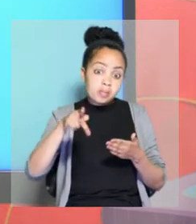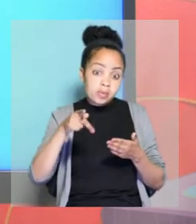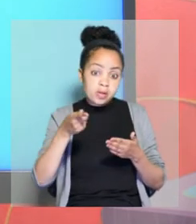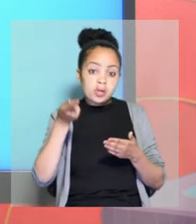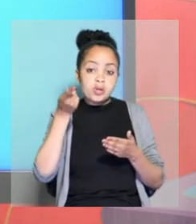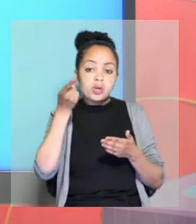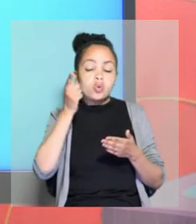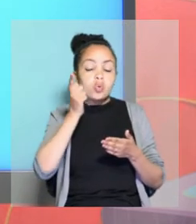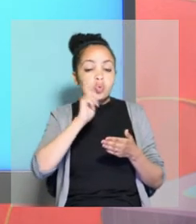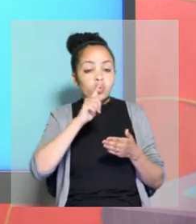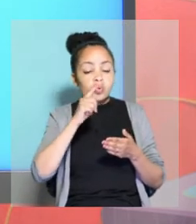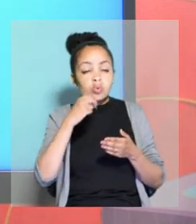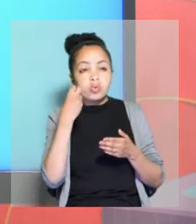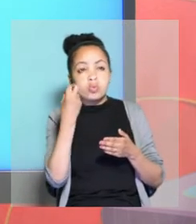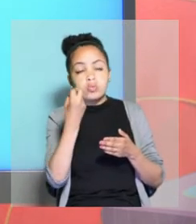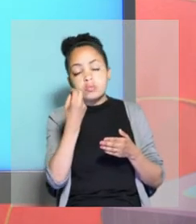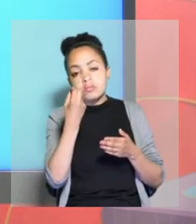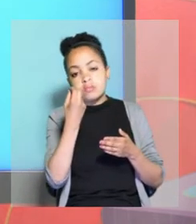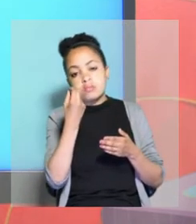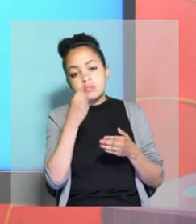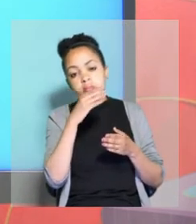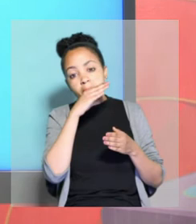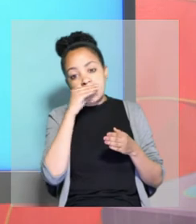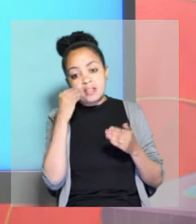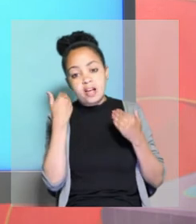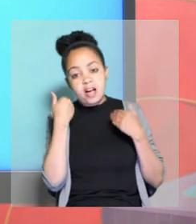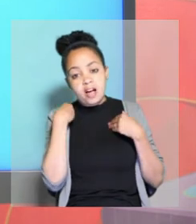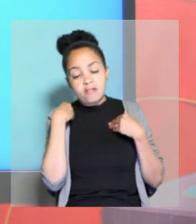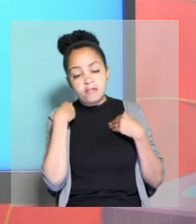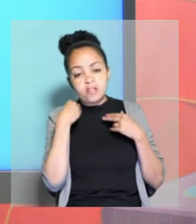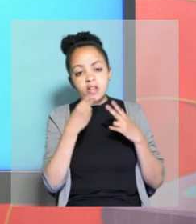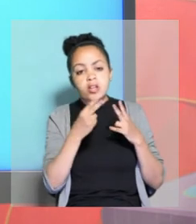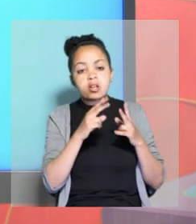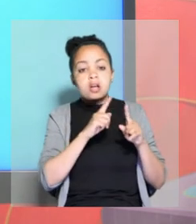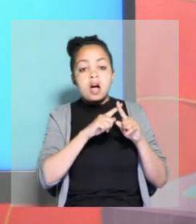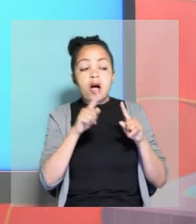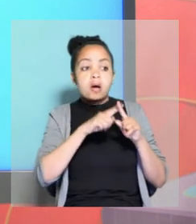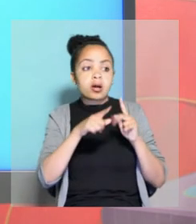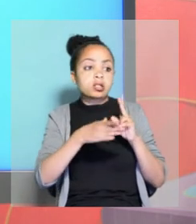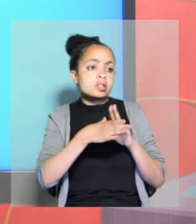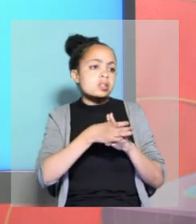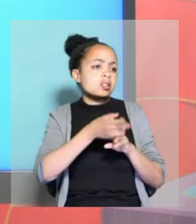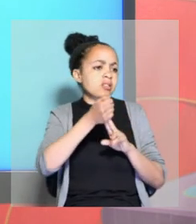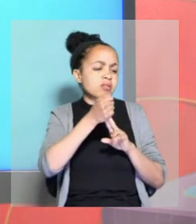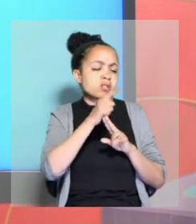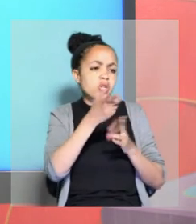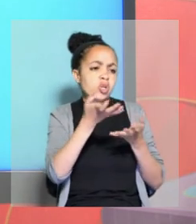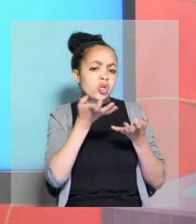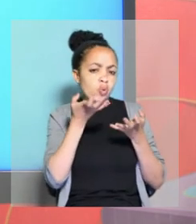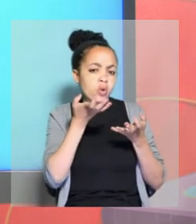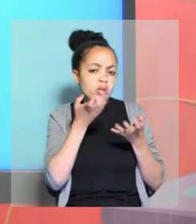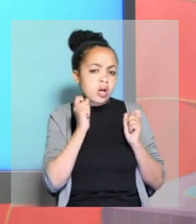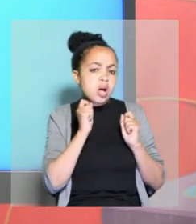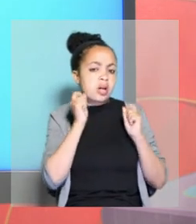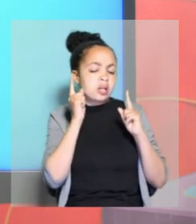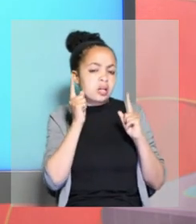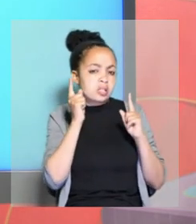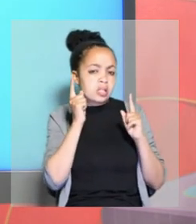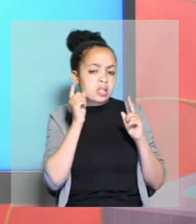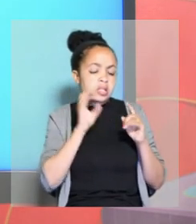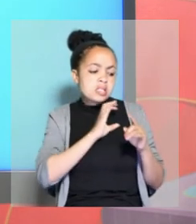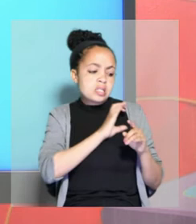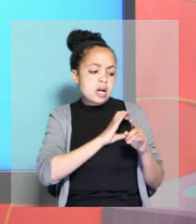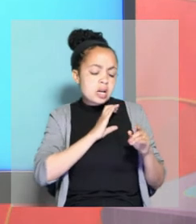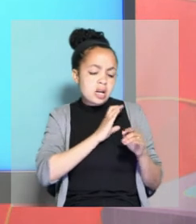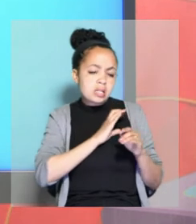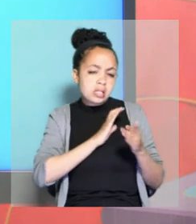white flower, but obtained heterozygous or hybrid. He wanted to be understand whether the character